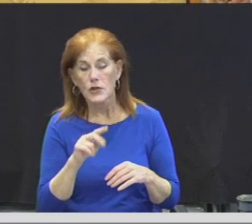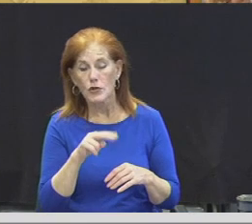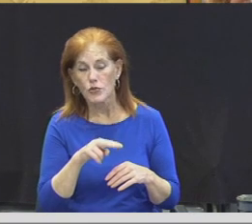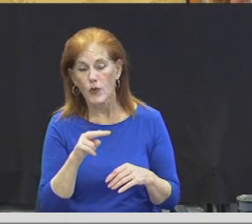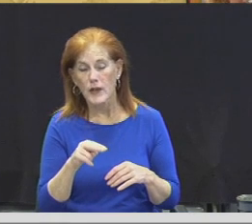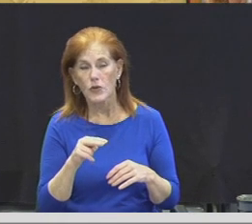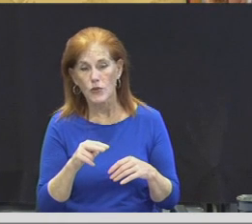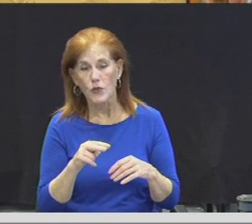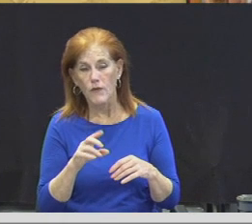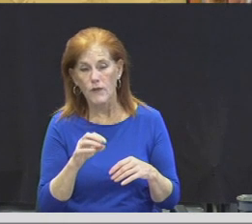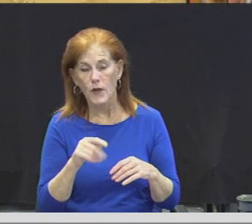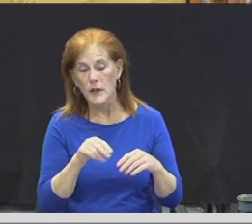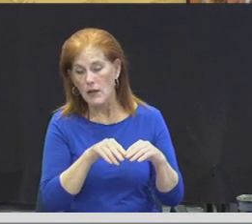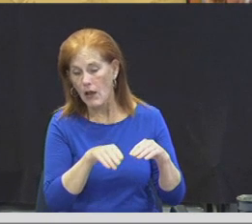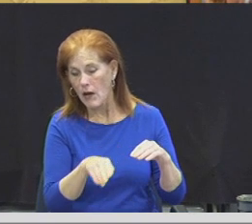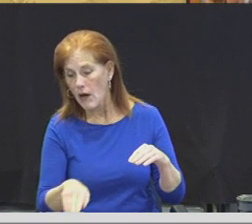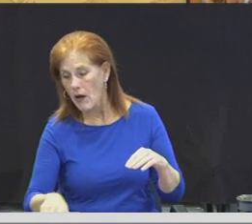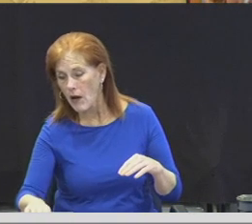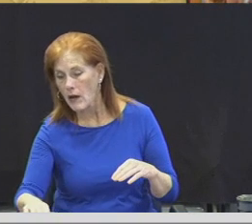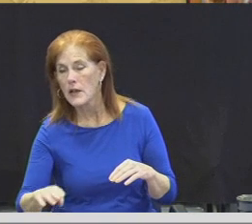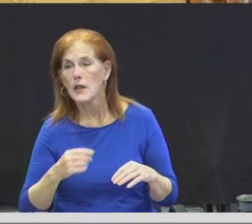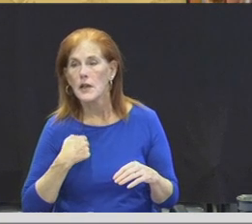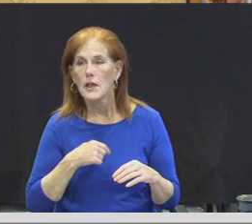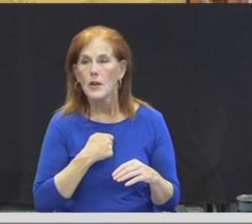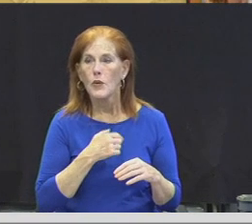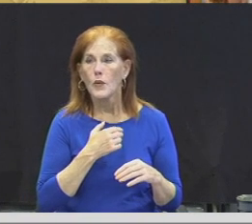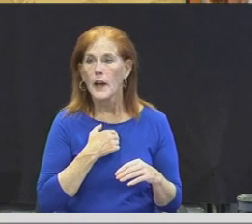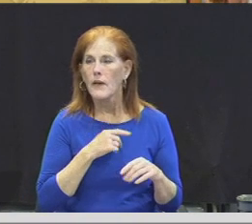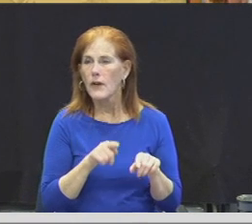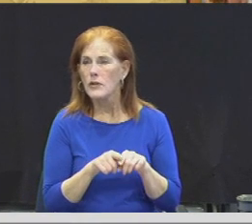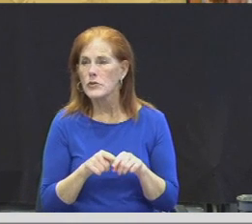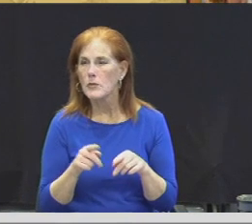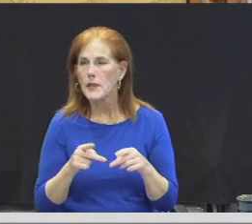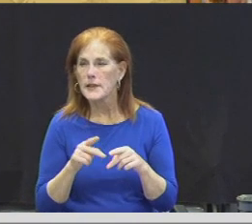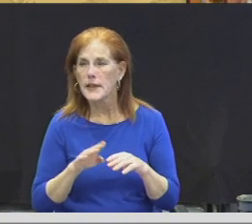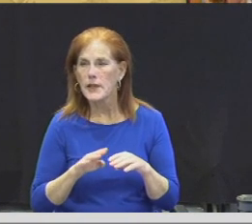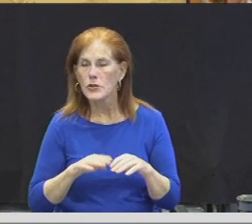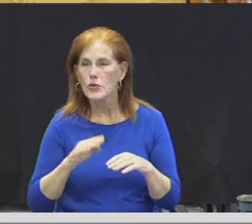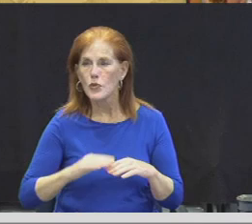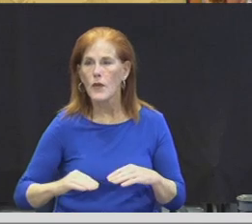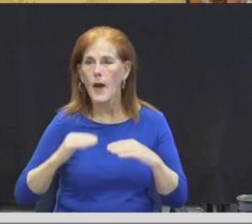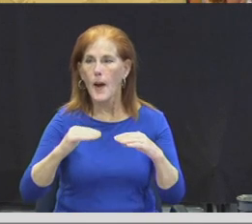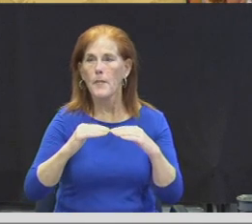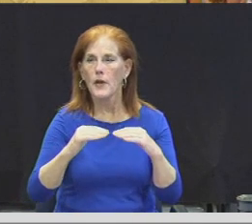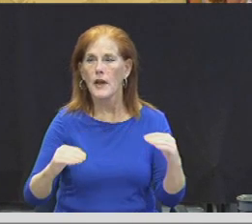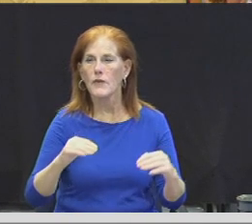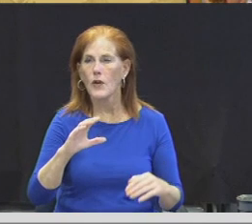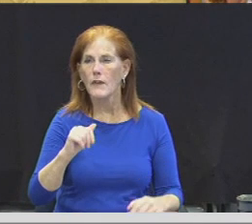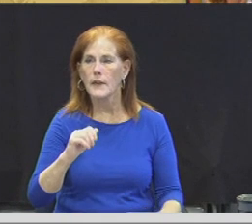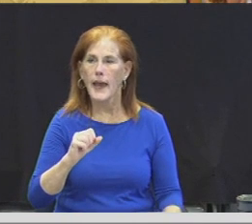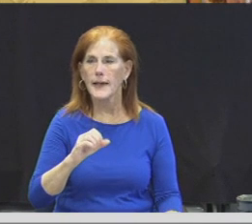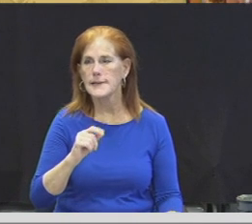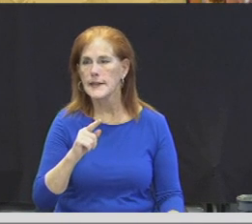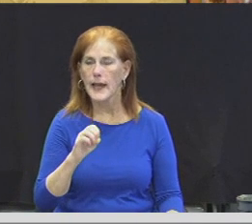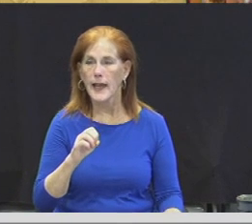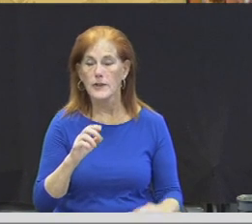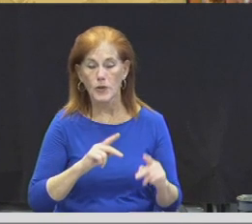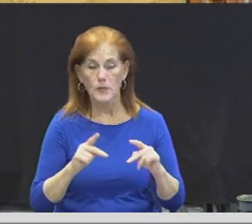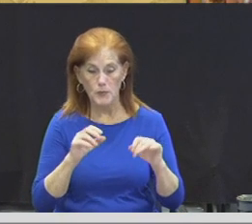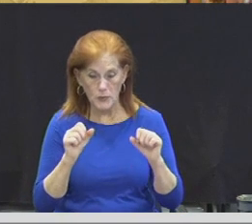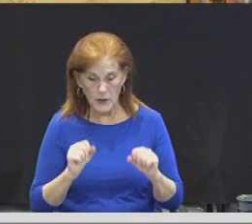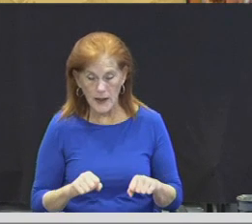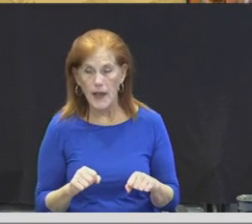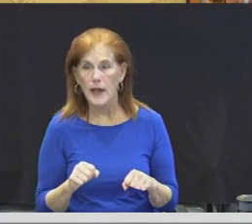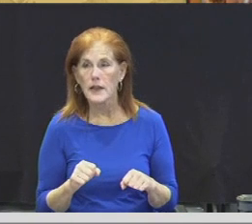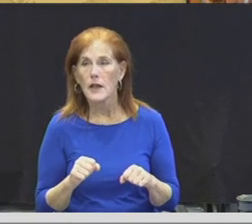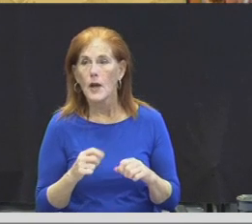do offer a break here in this accessway that gets you to this upper level of the cascade so that folks can access that from